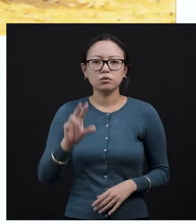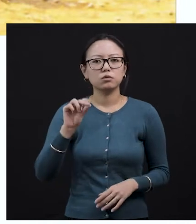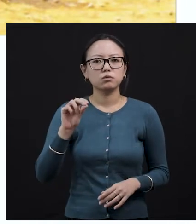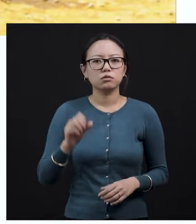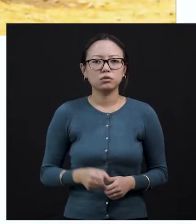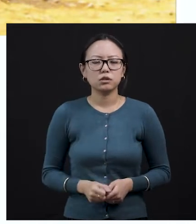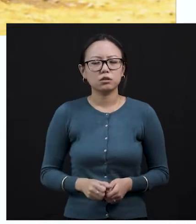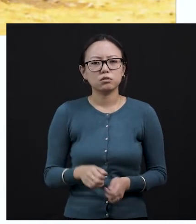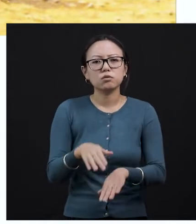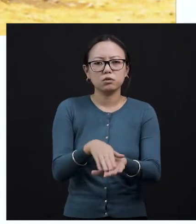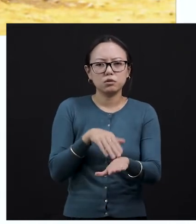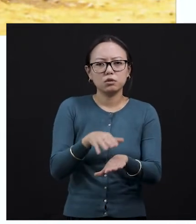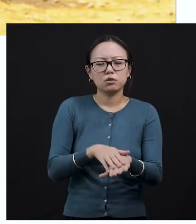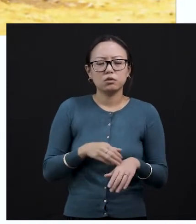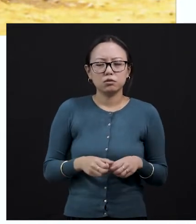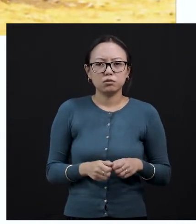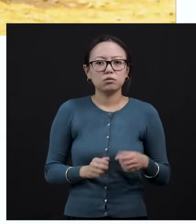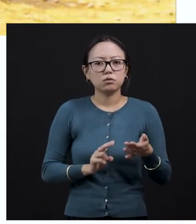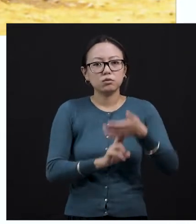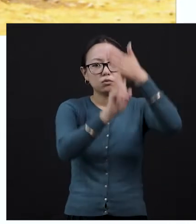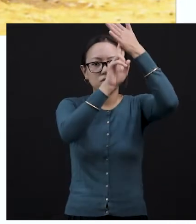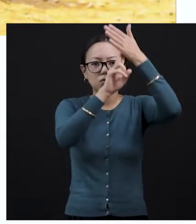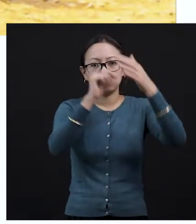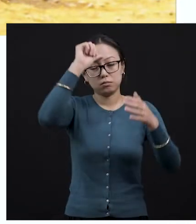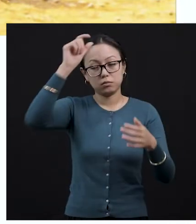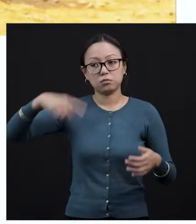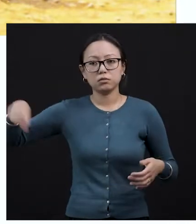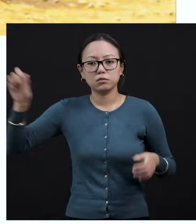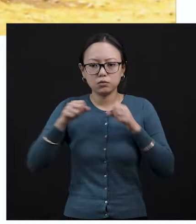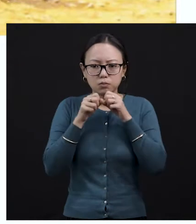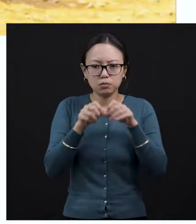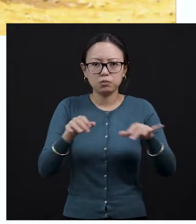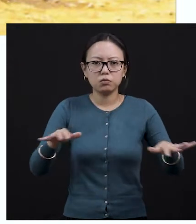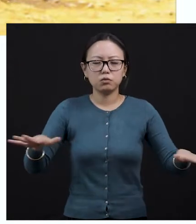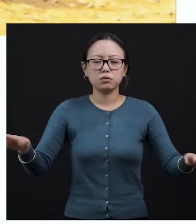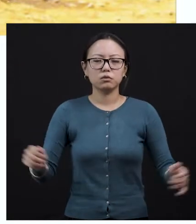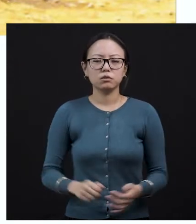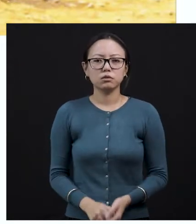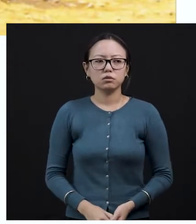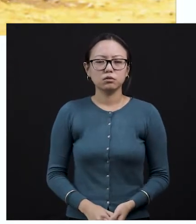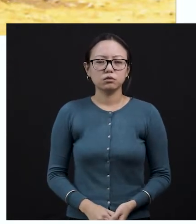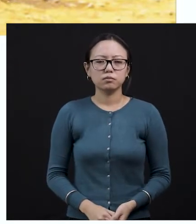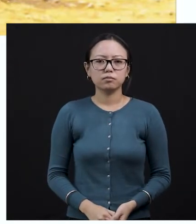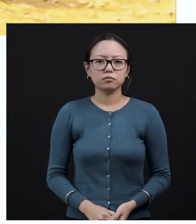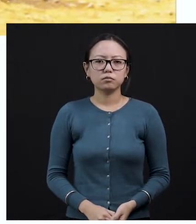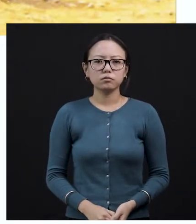part of India, and this area wherever the Aryans were staying, they have named it as